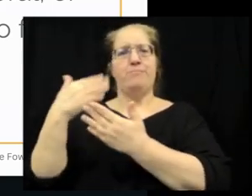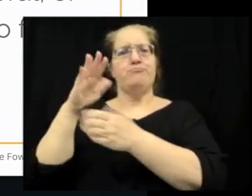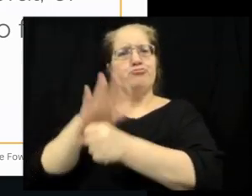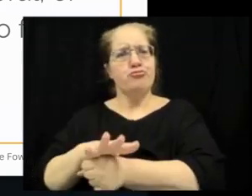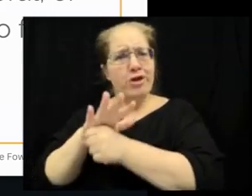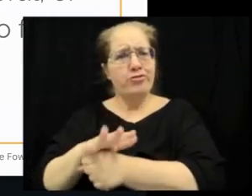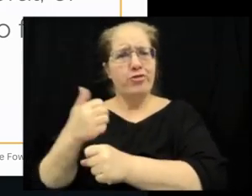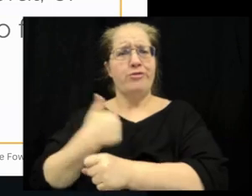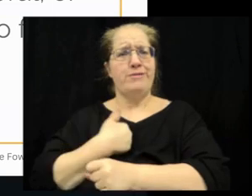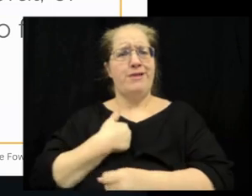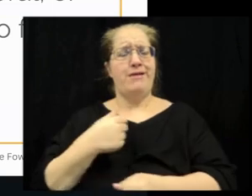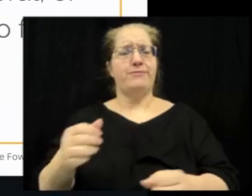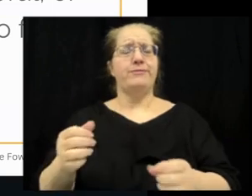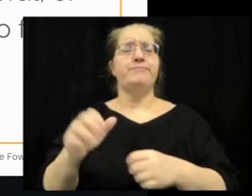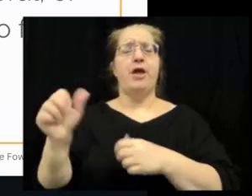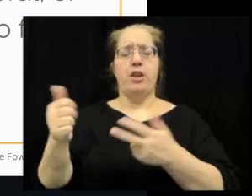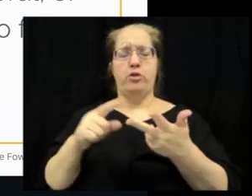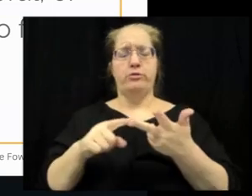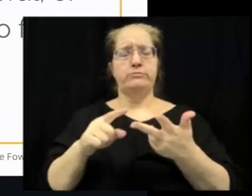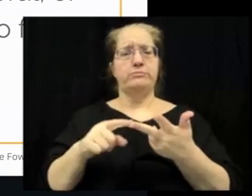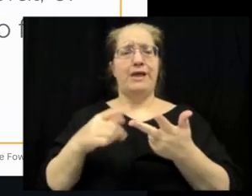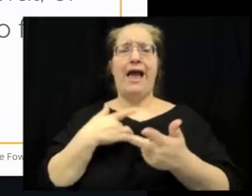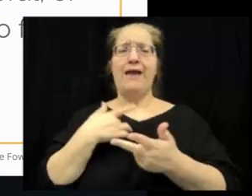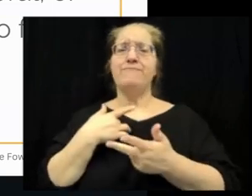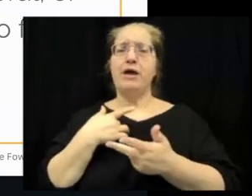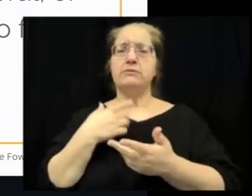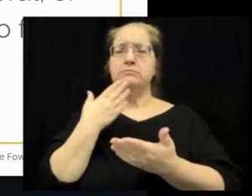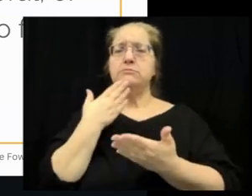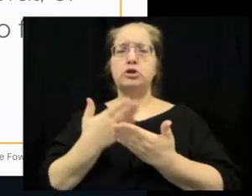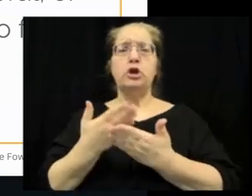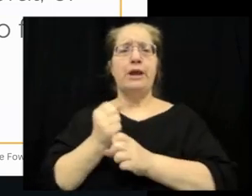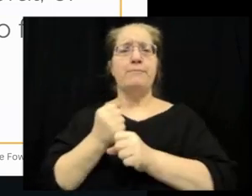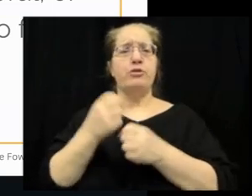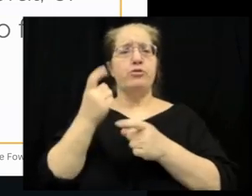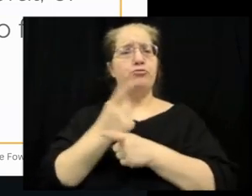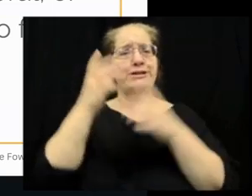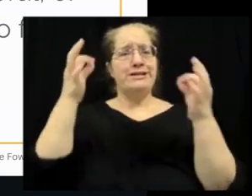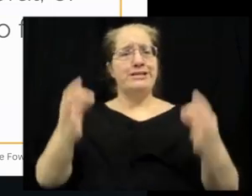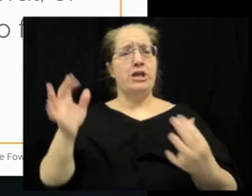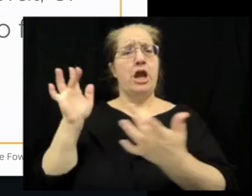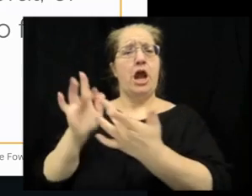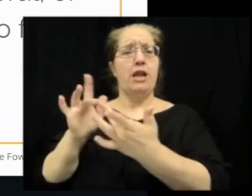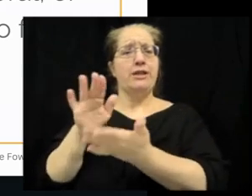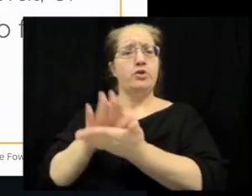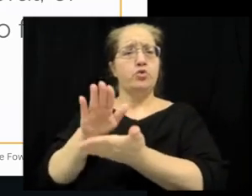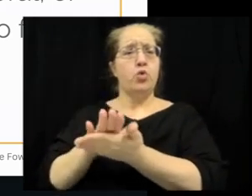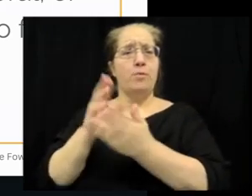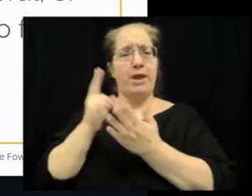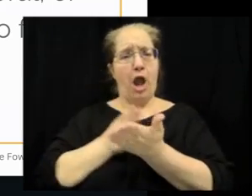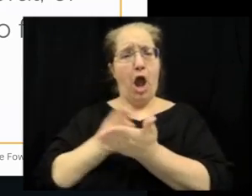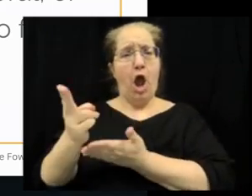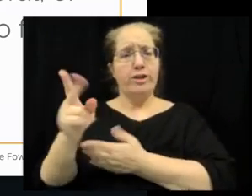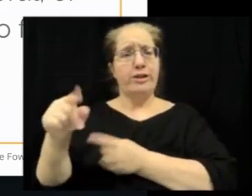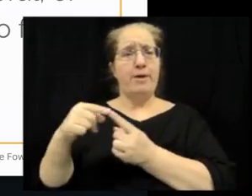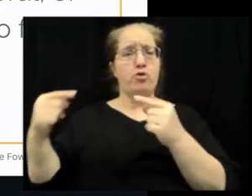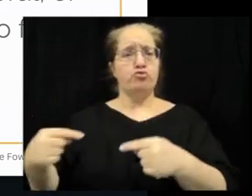themselves. Another, I felt reassured that I made the right decision in reaching out to the school and being honest about our